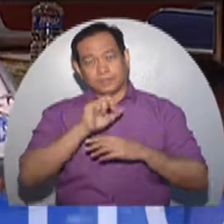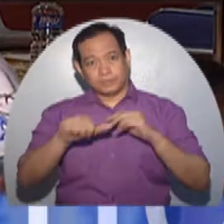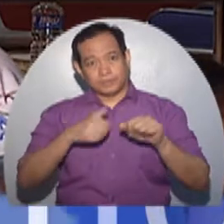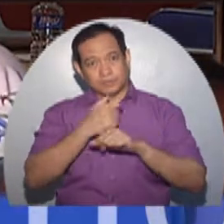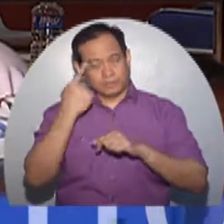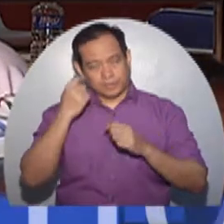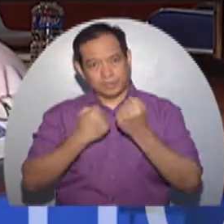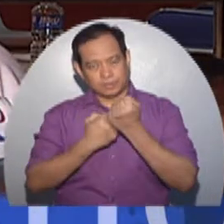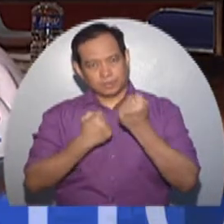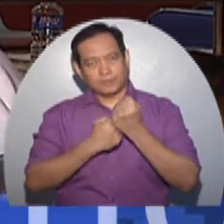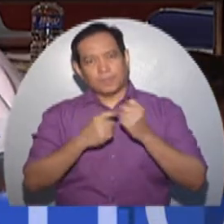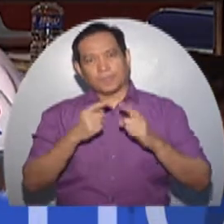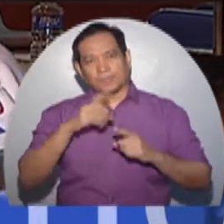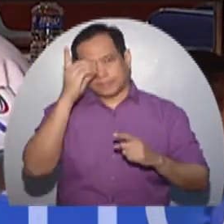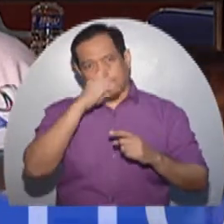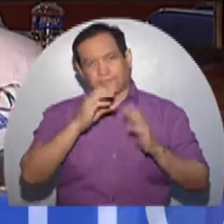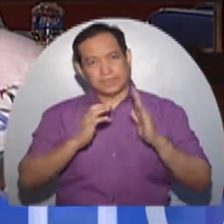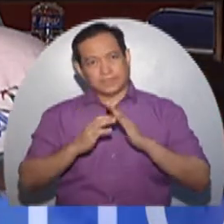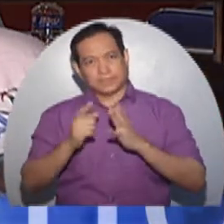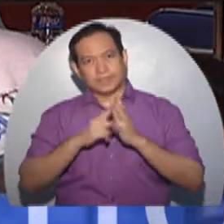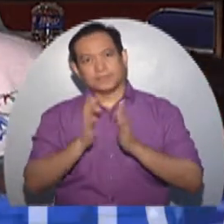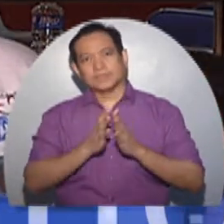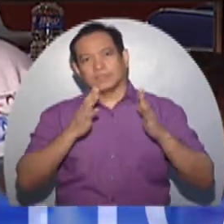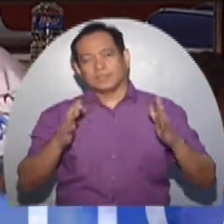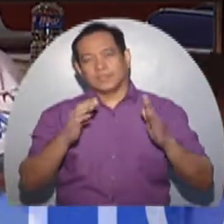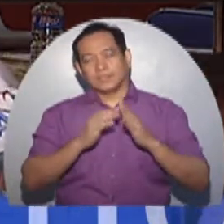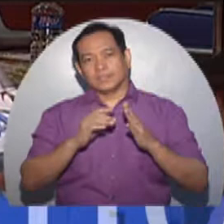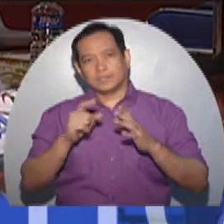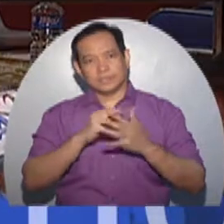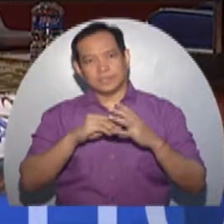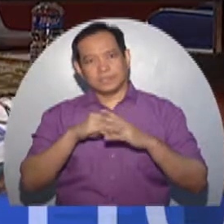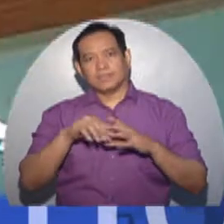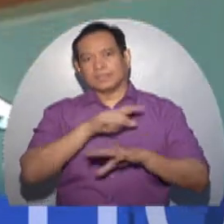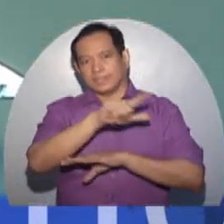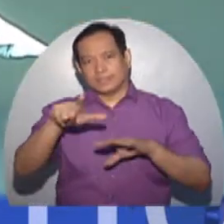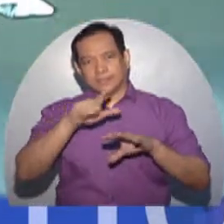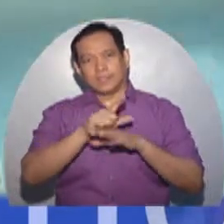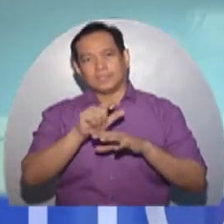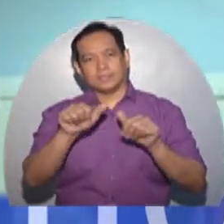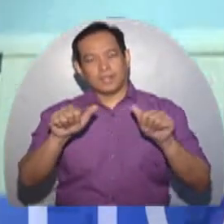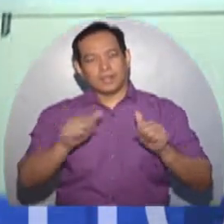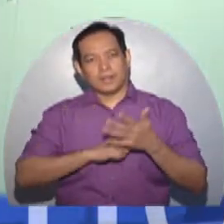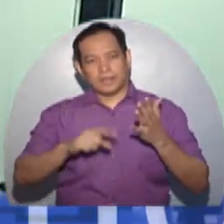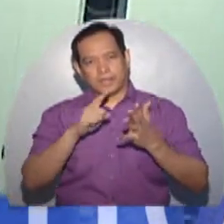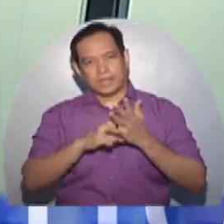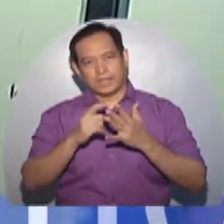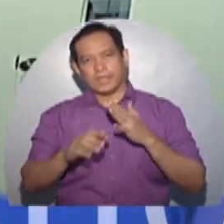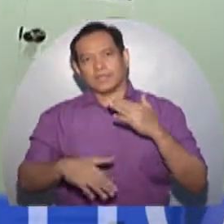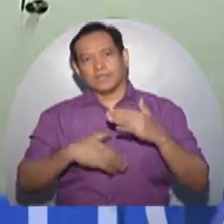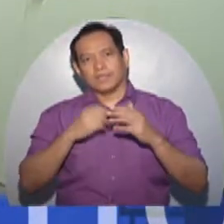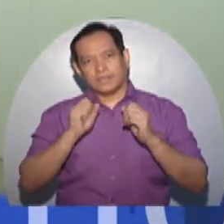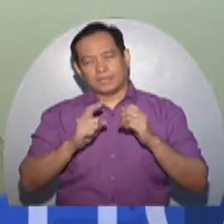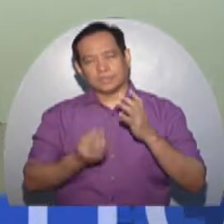Foundation for their support to Davao City. Davao City is the biggest city in terms of land area, and it's the